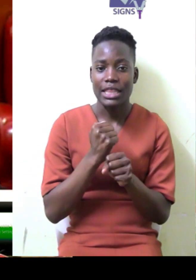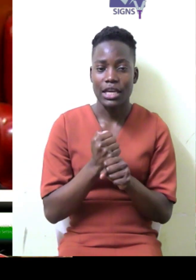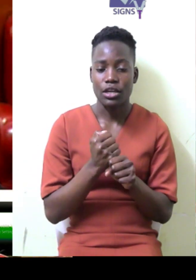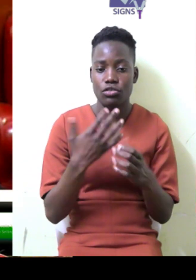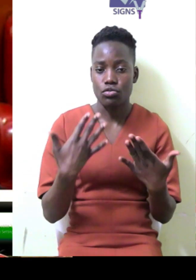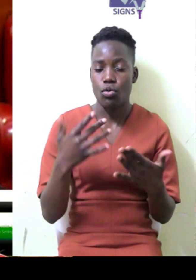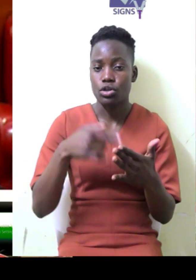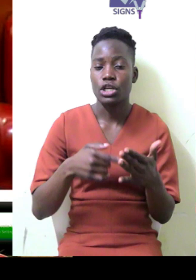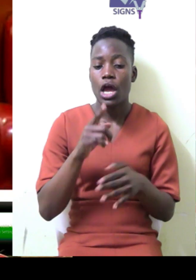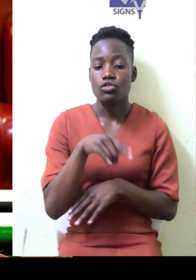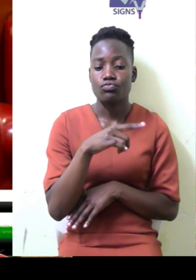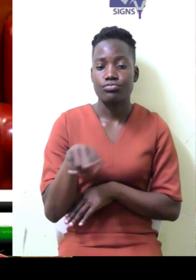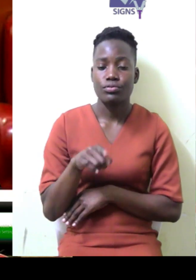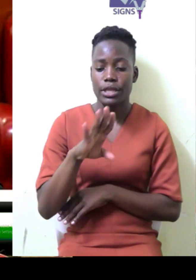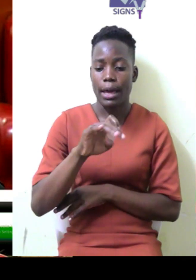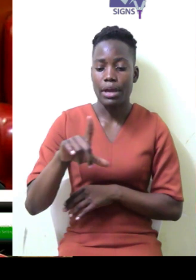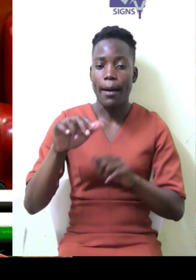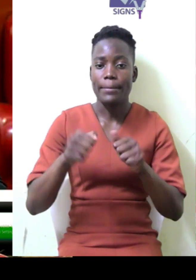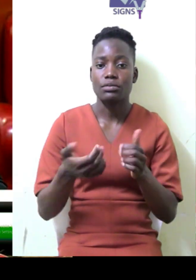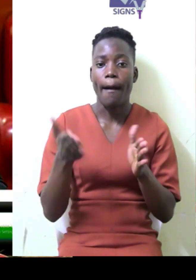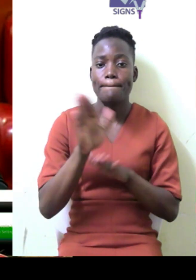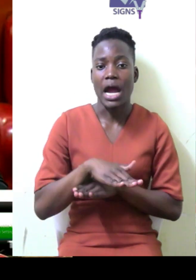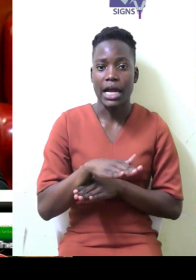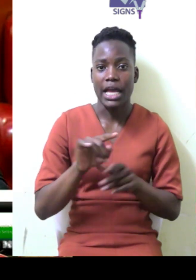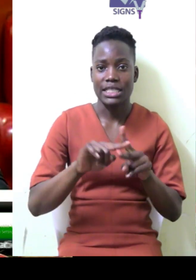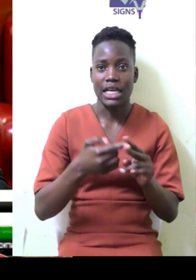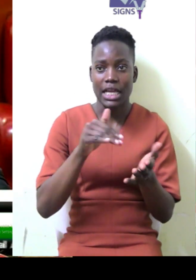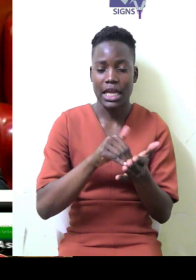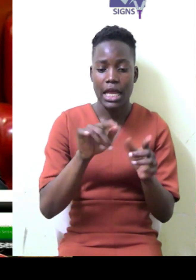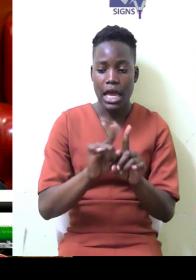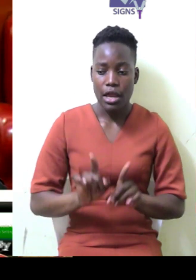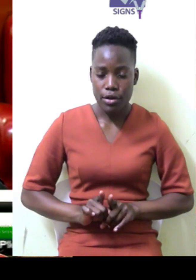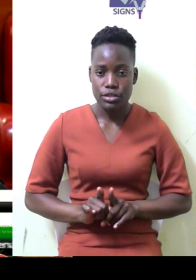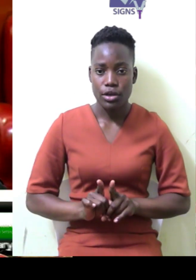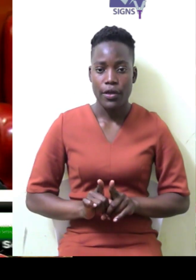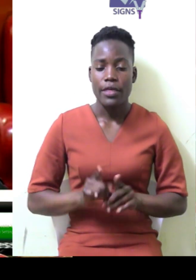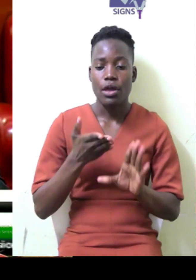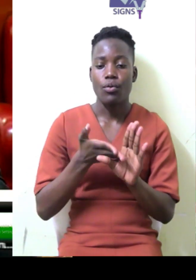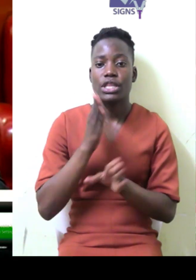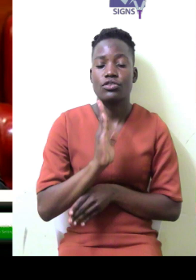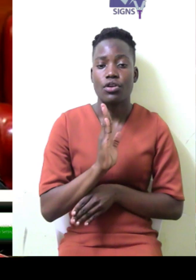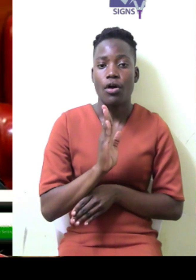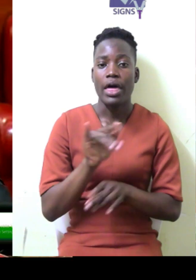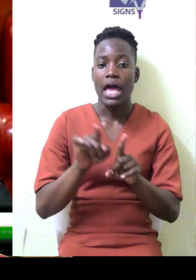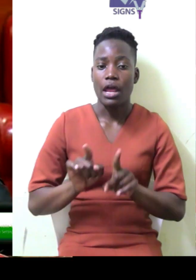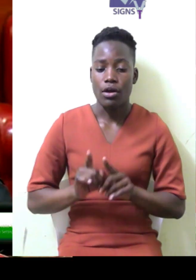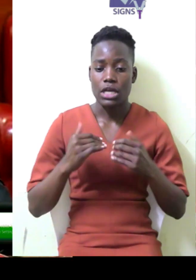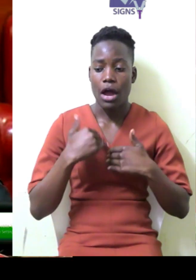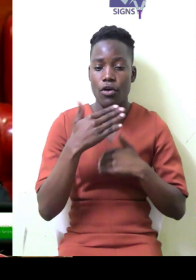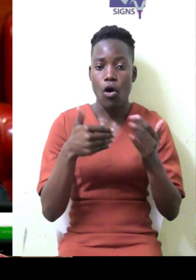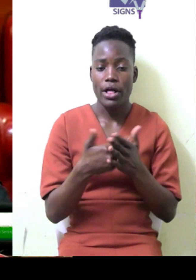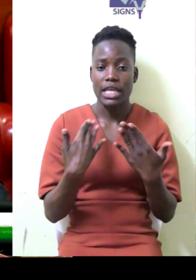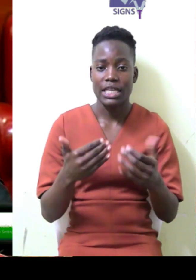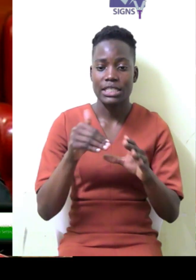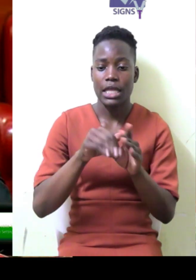to reject the bill so that we go back to the drawing board. Alternatively, they withdraw it and put all those things in